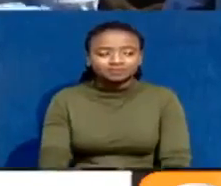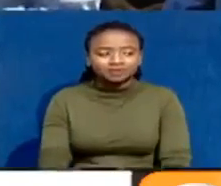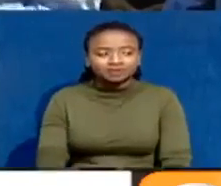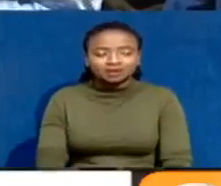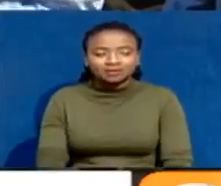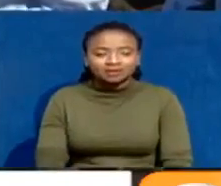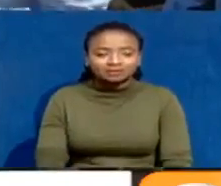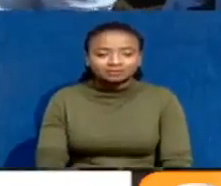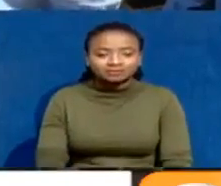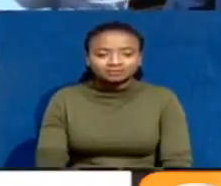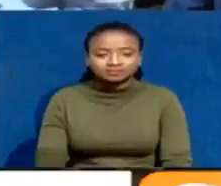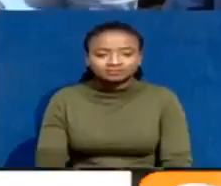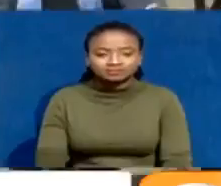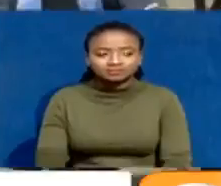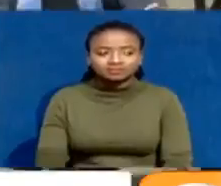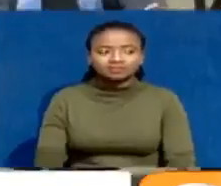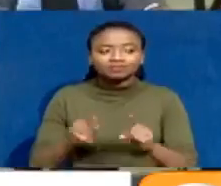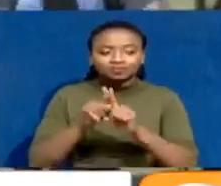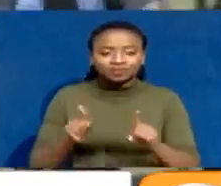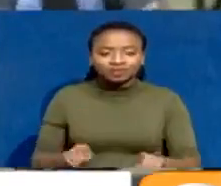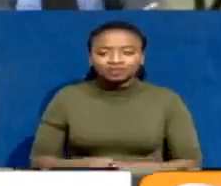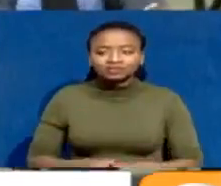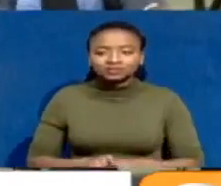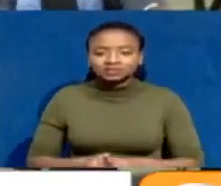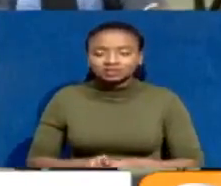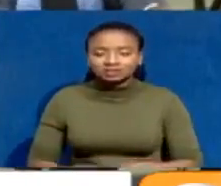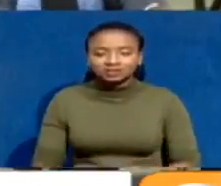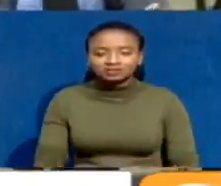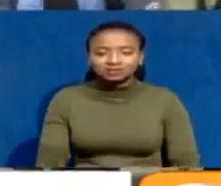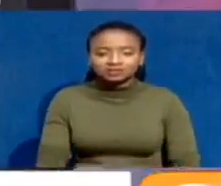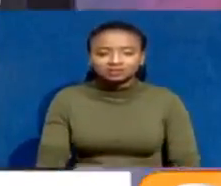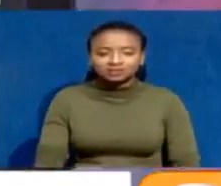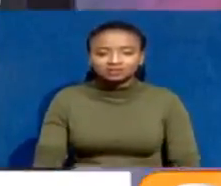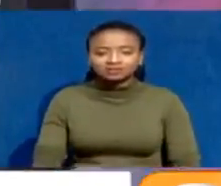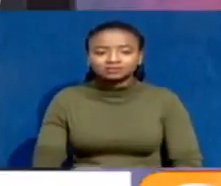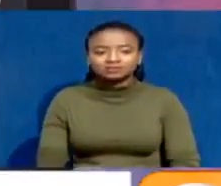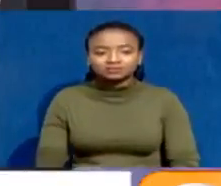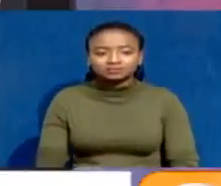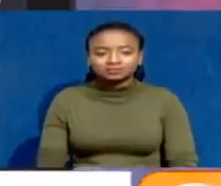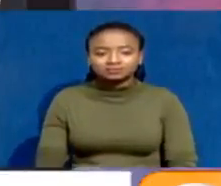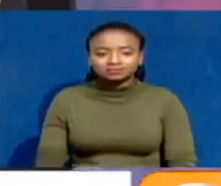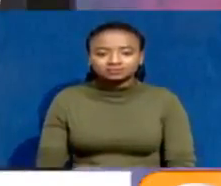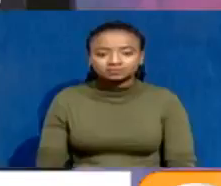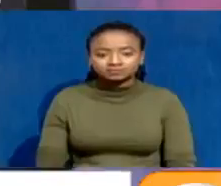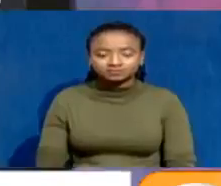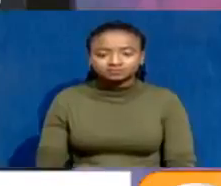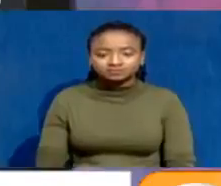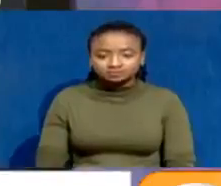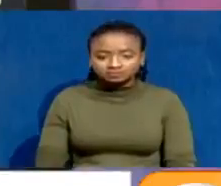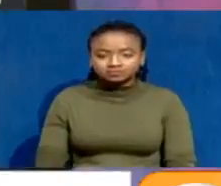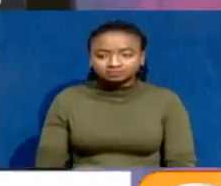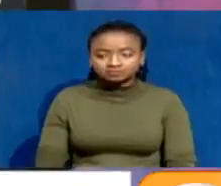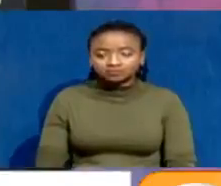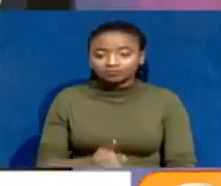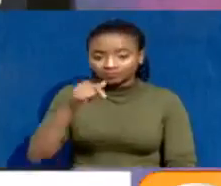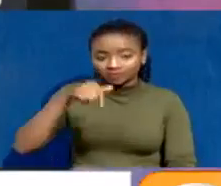While in charge, the ANC party leader rallied the country to unite ahead of the next year's polls. If the foundation